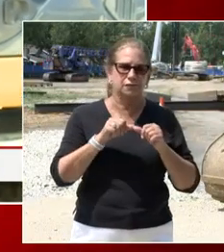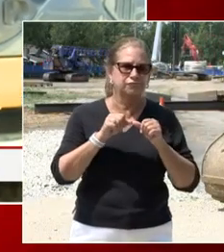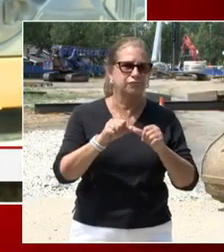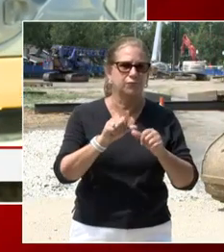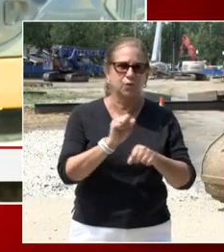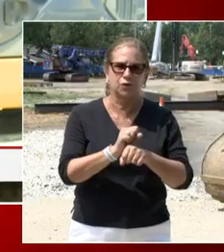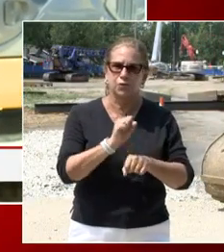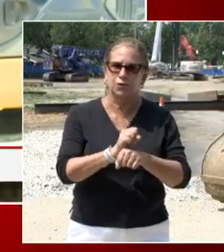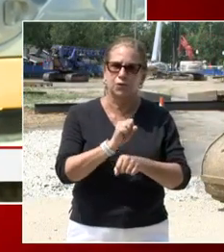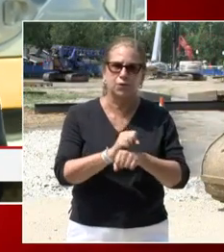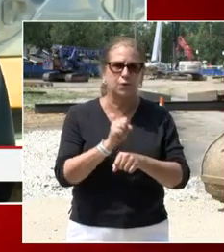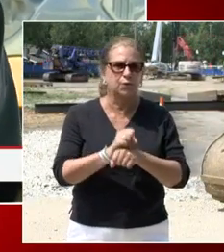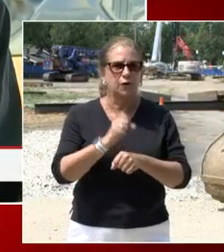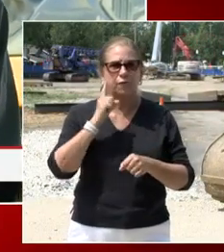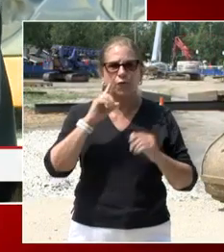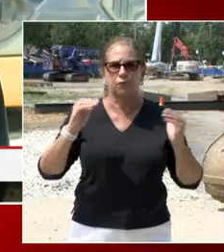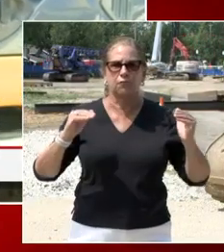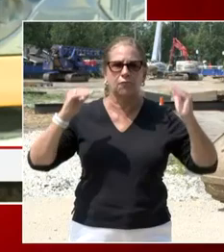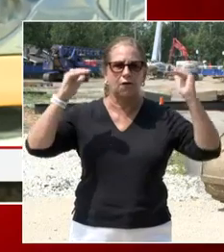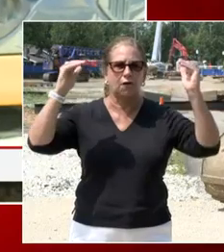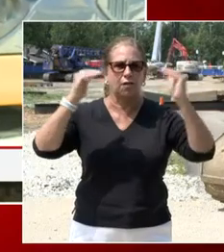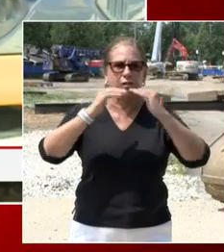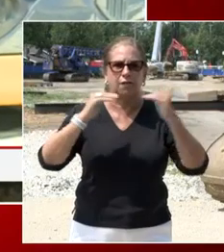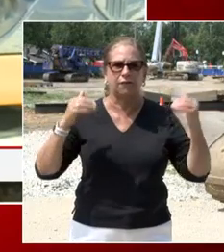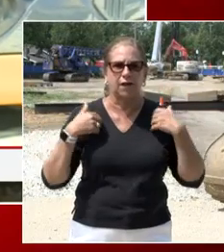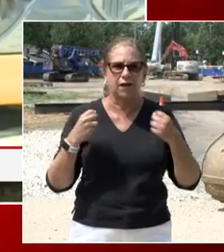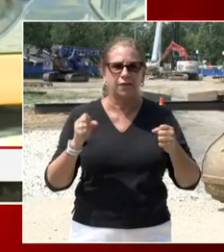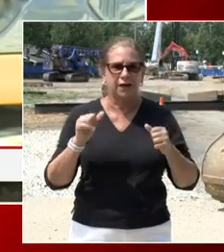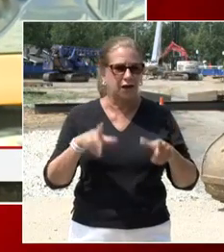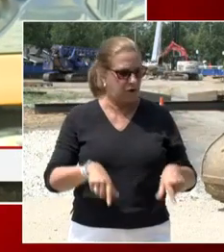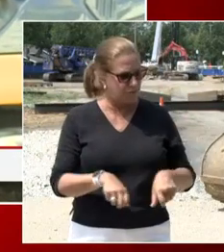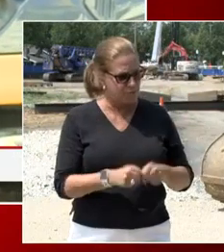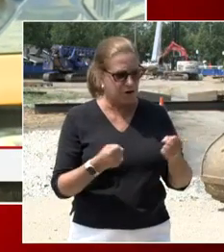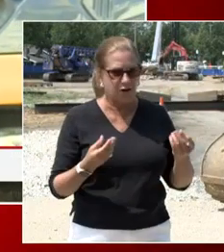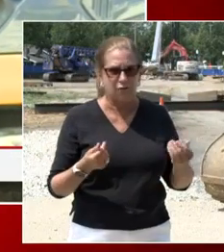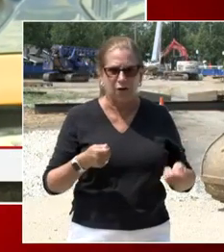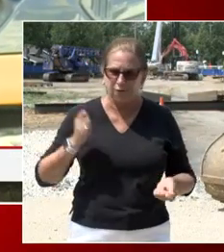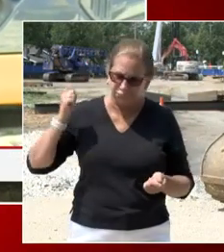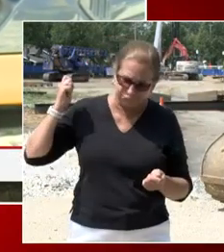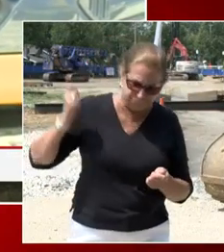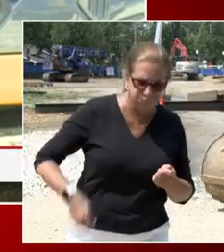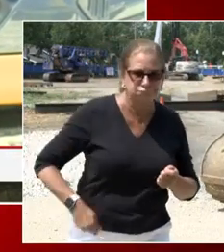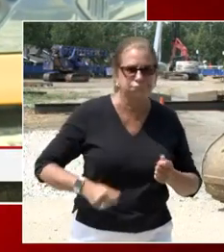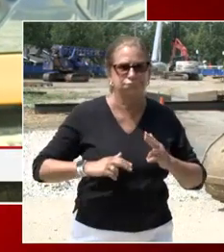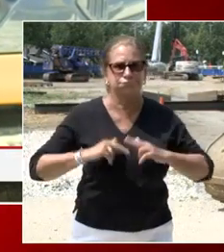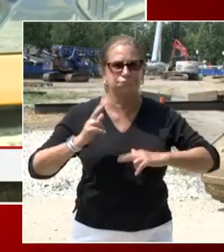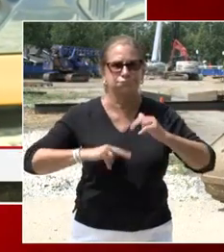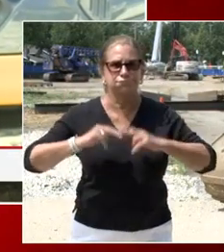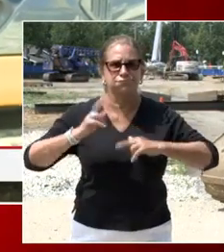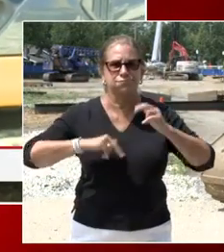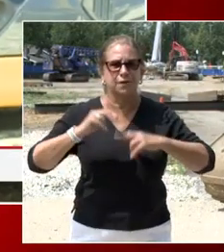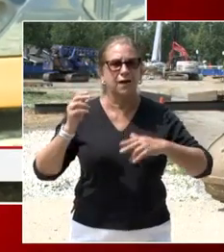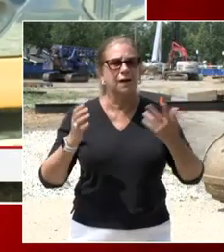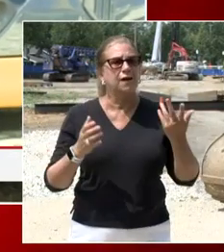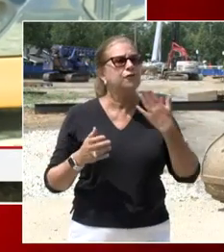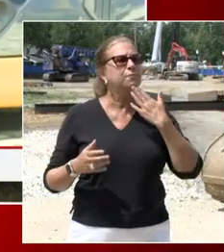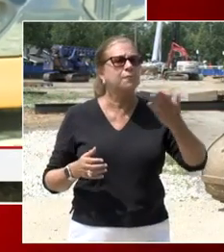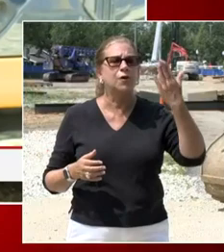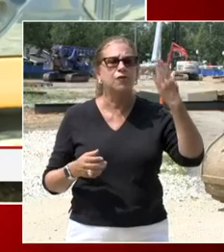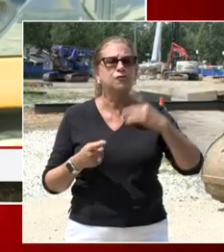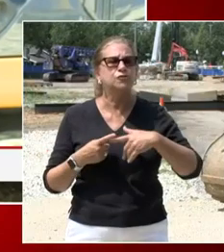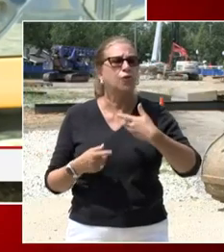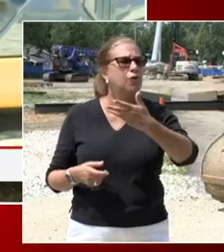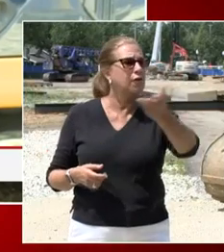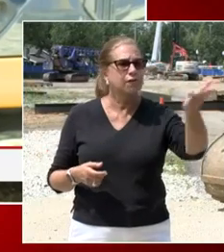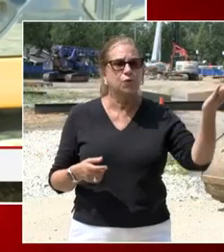especially on the grounds of St. Elizabeth. So let me say good morning to everybody who has joined us. At this point, this was